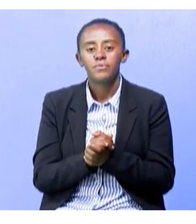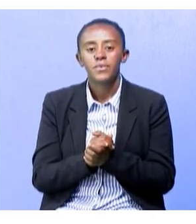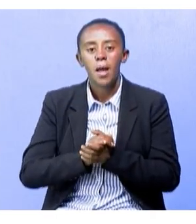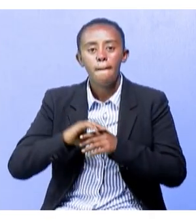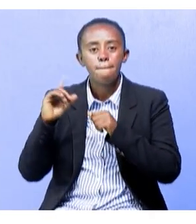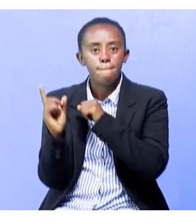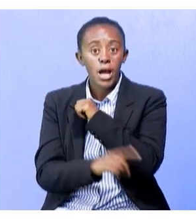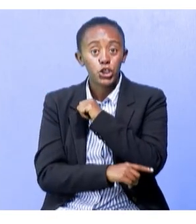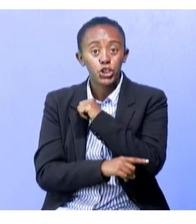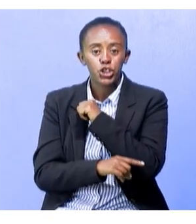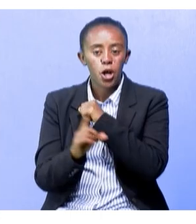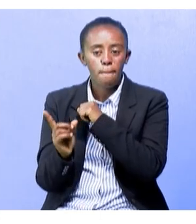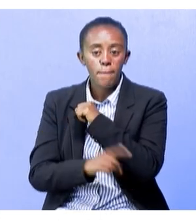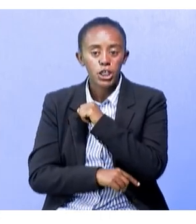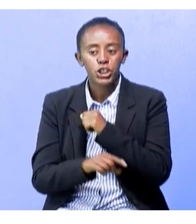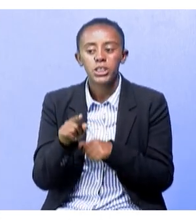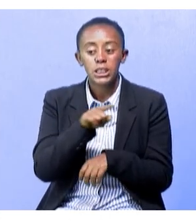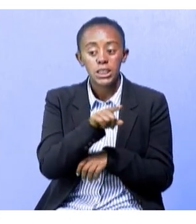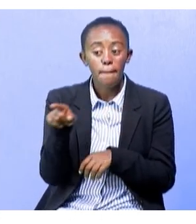punished them.